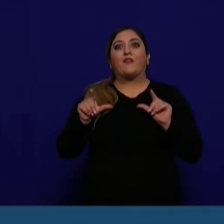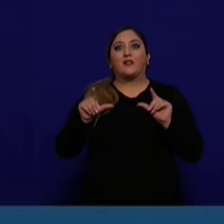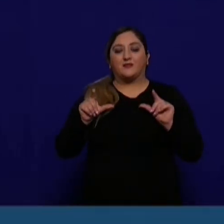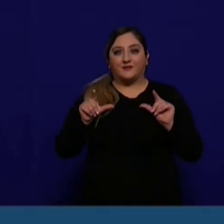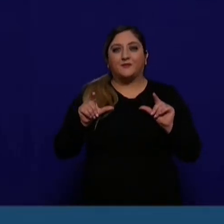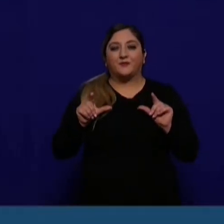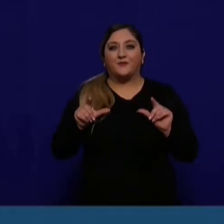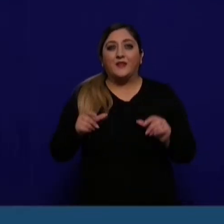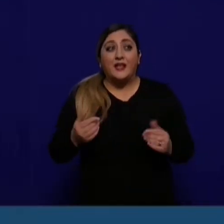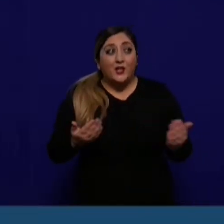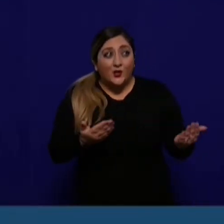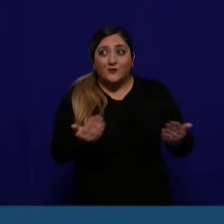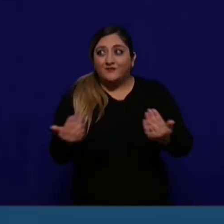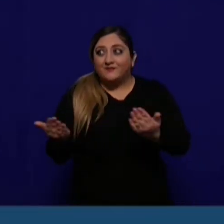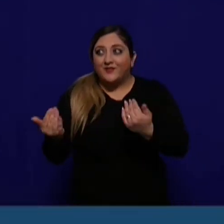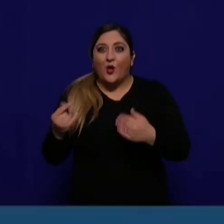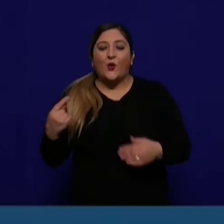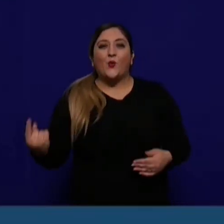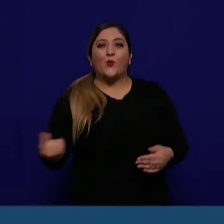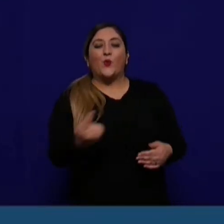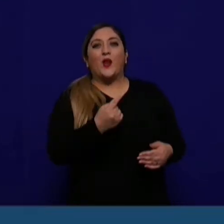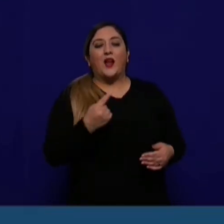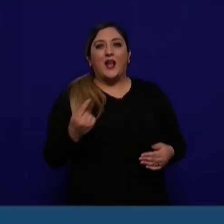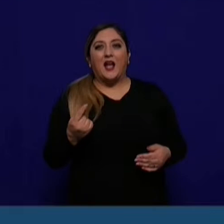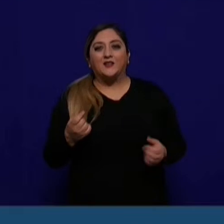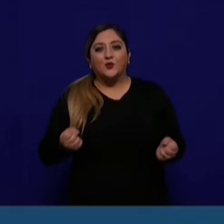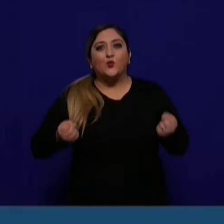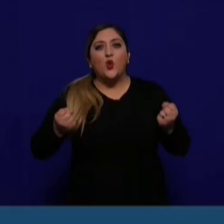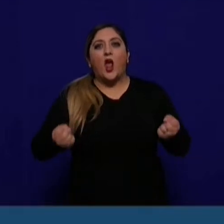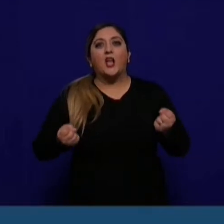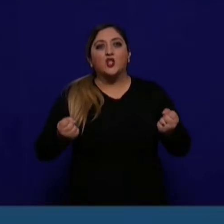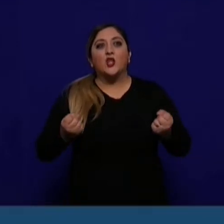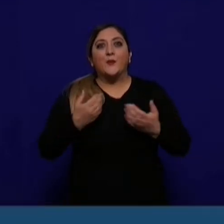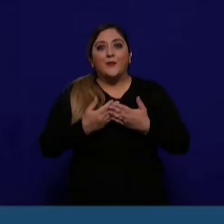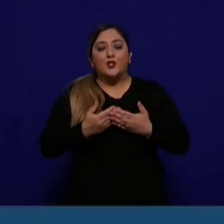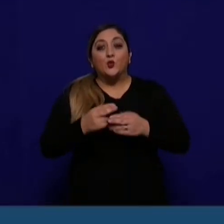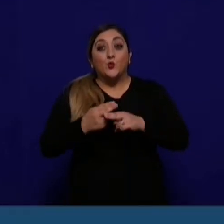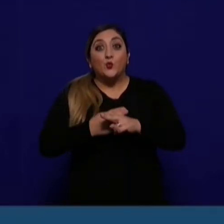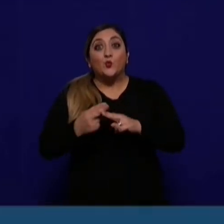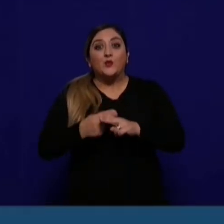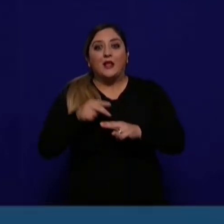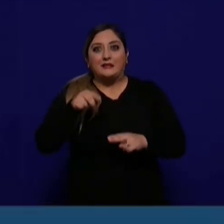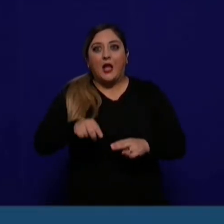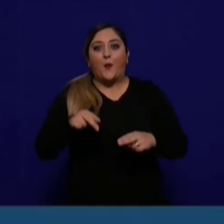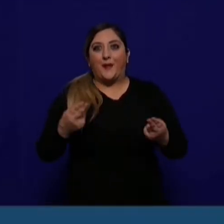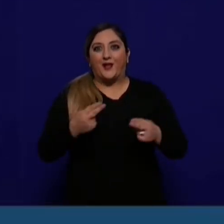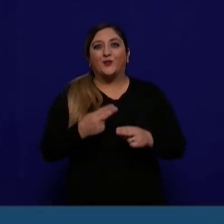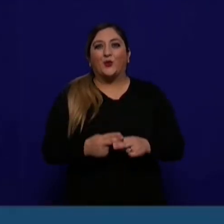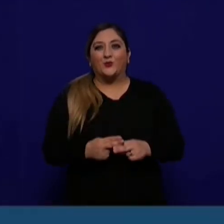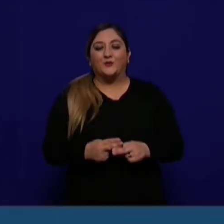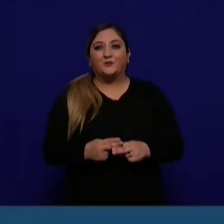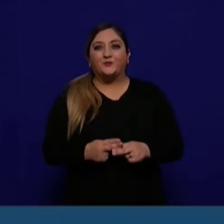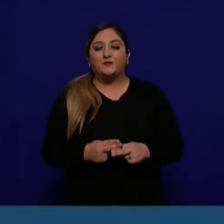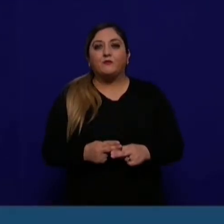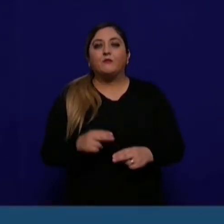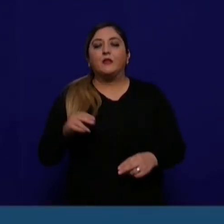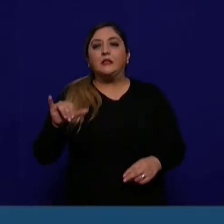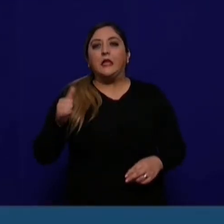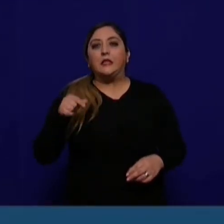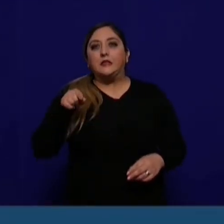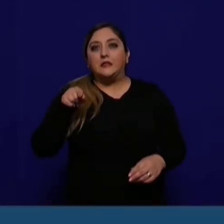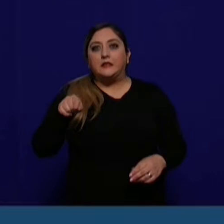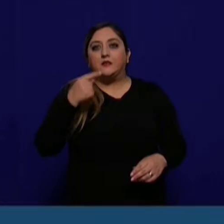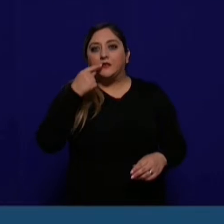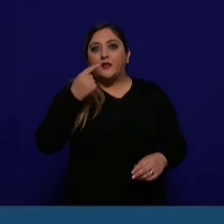hawnhekk qed ninkoraġġixxi lil kulħadd biex tinkonkorru għal dan li qegħdin aħna nlaqmu issa jekk għandek il fuq minn 50